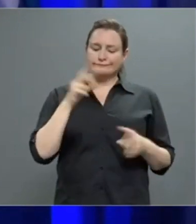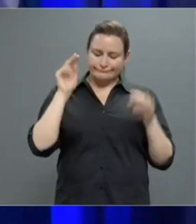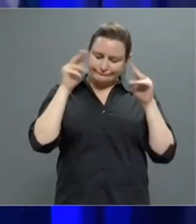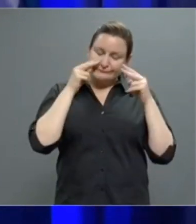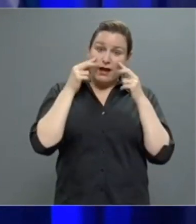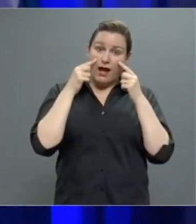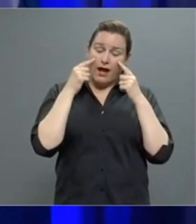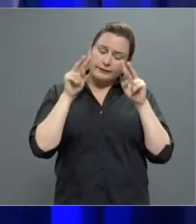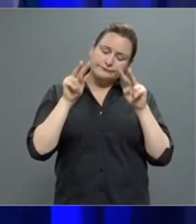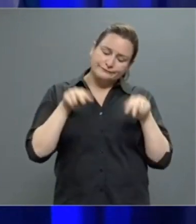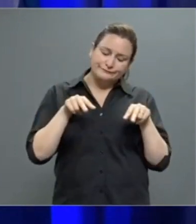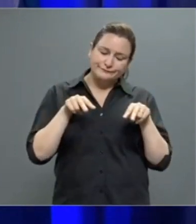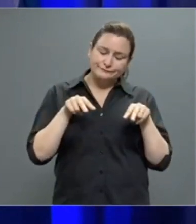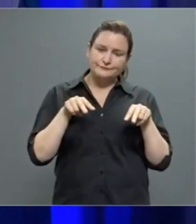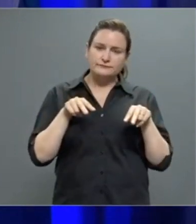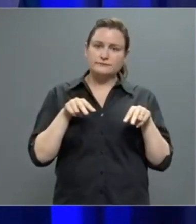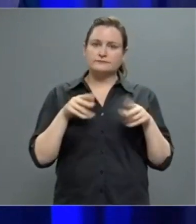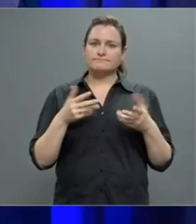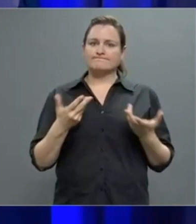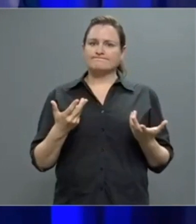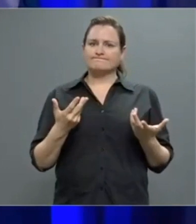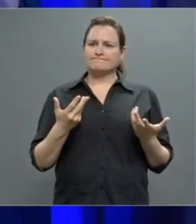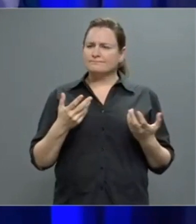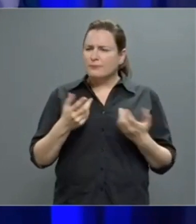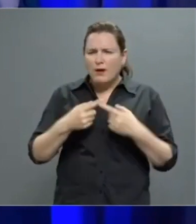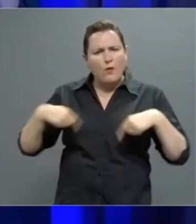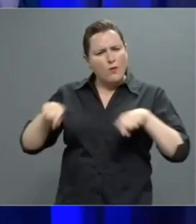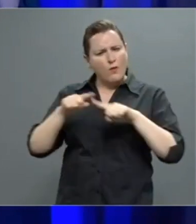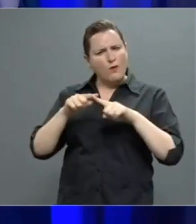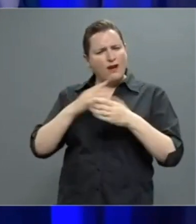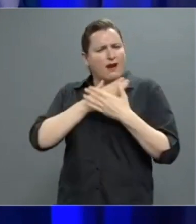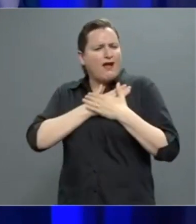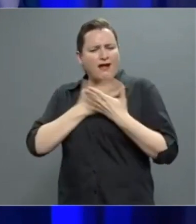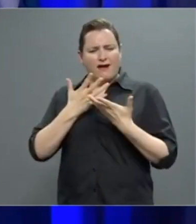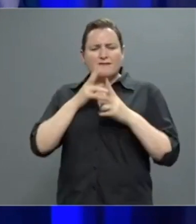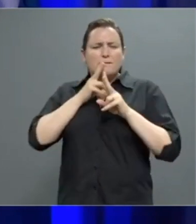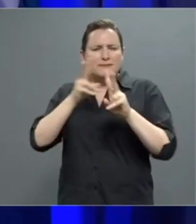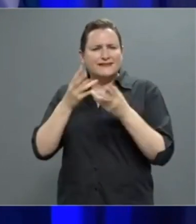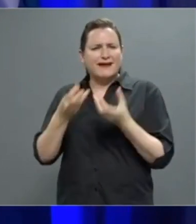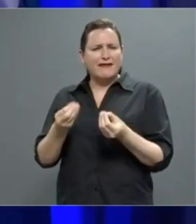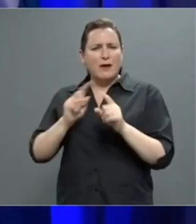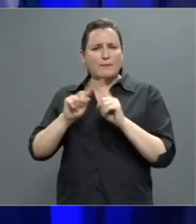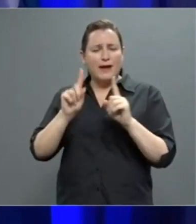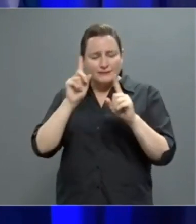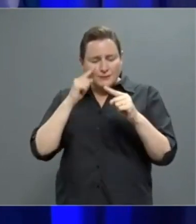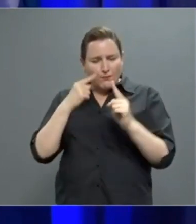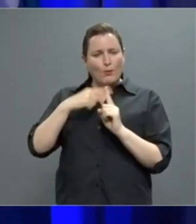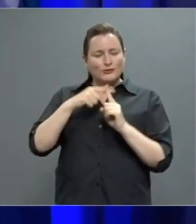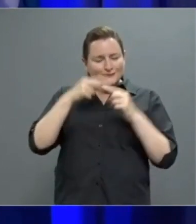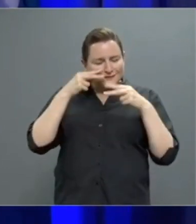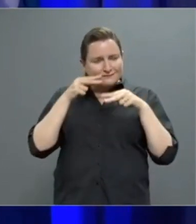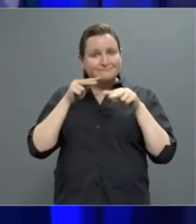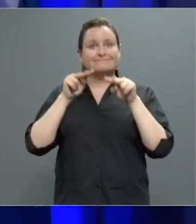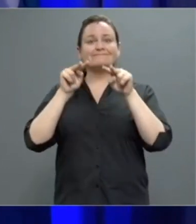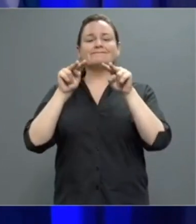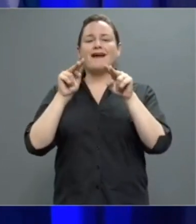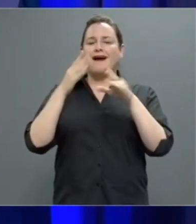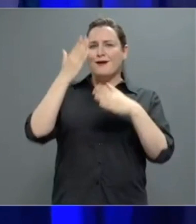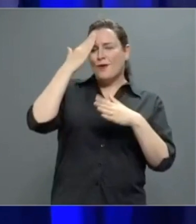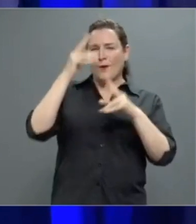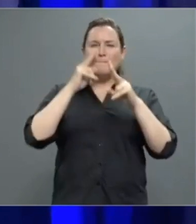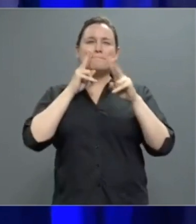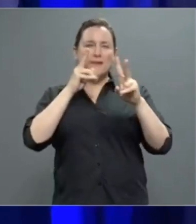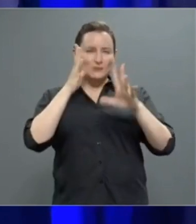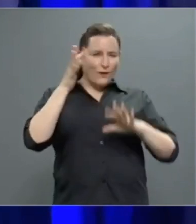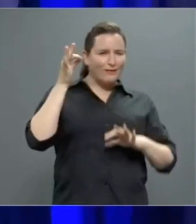of hardworking and peace-loving people knows neither prosperity nor peace? The people of South Africa